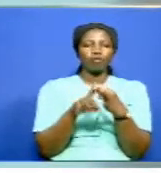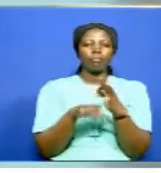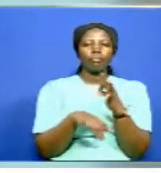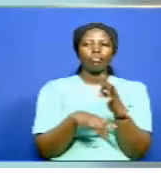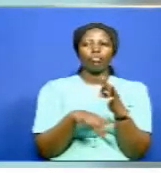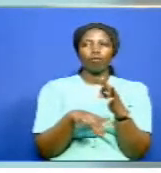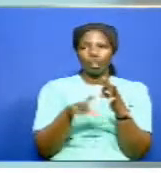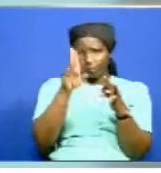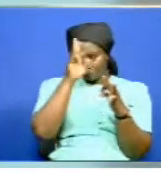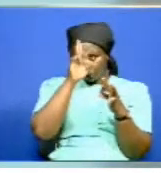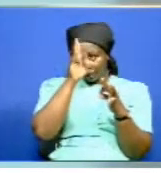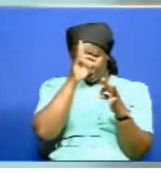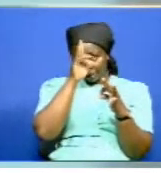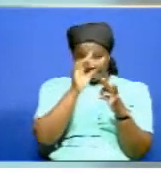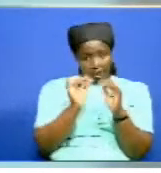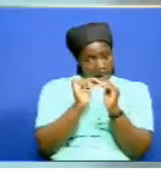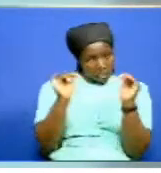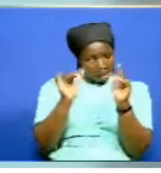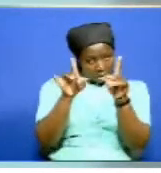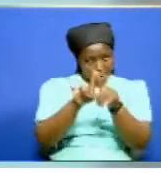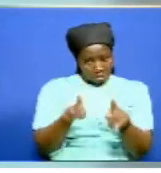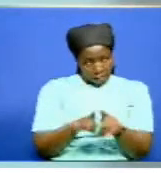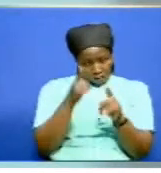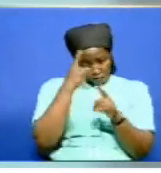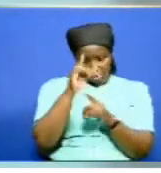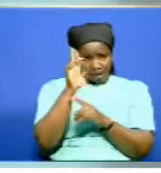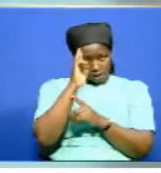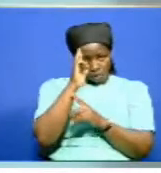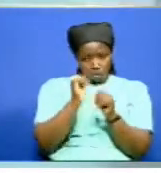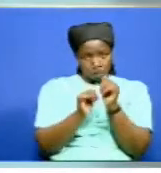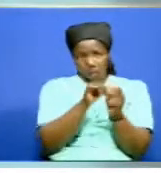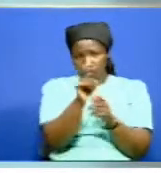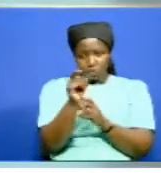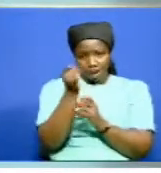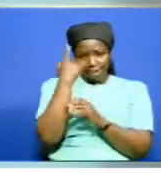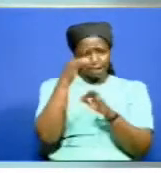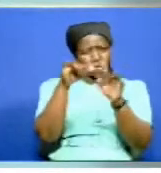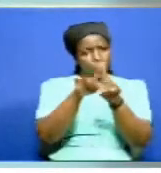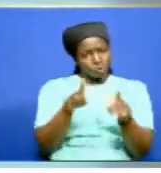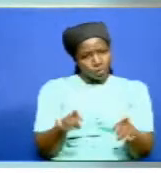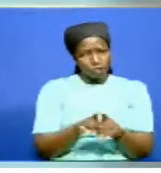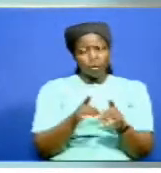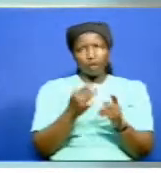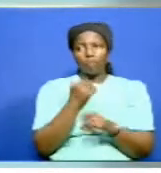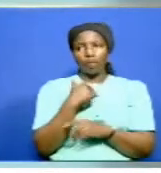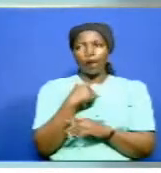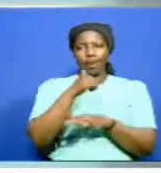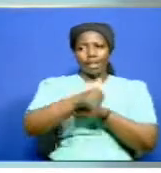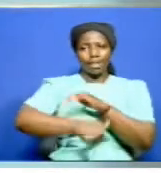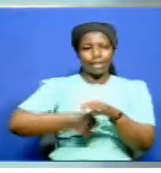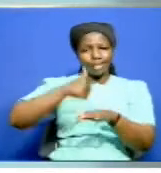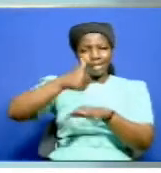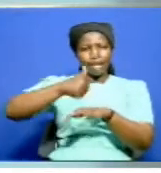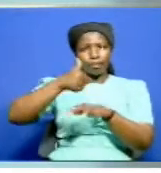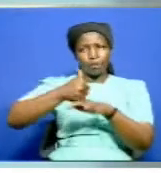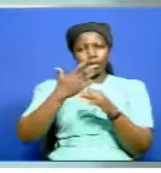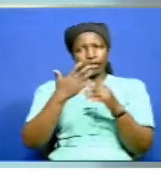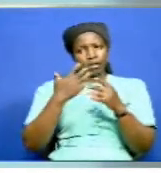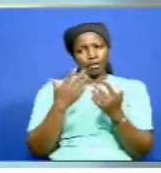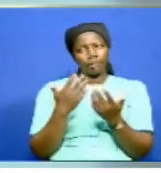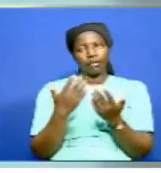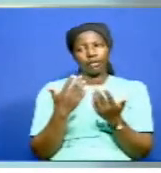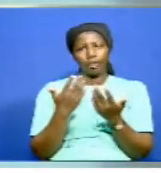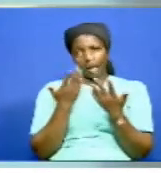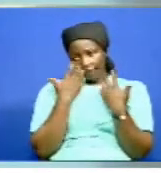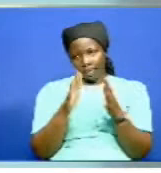the police equally the same for reasons, again, that we understand. And there has been also an establishment of